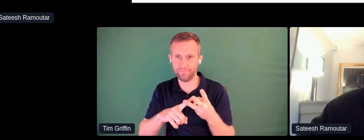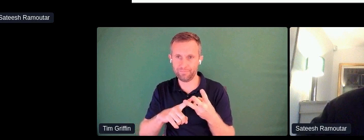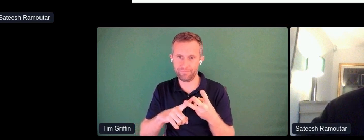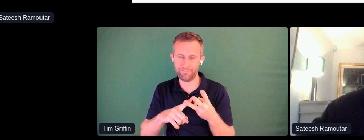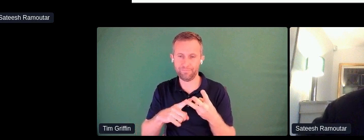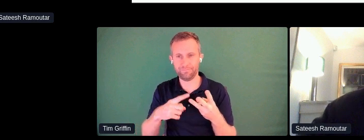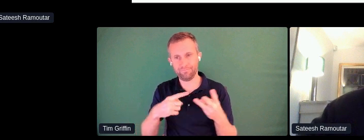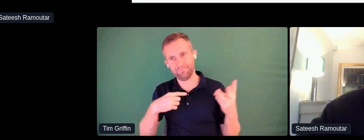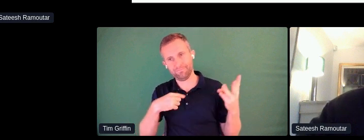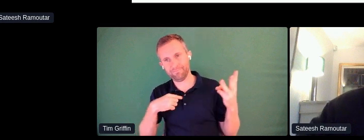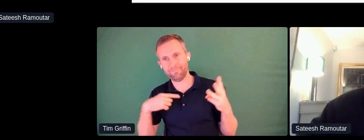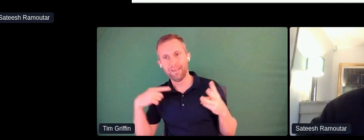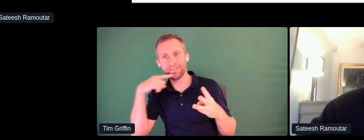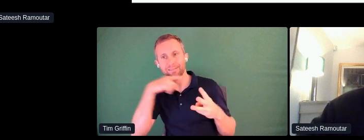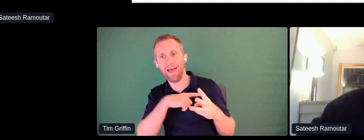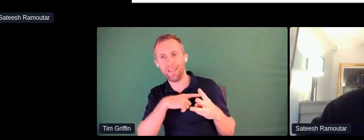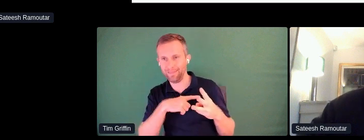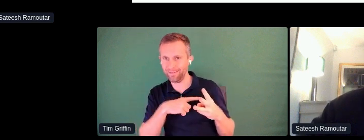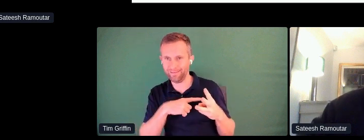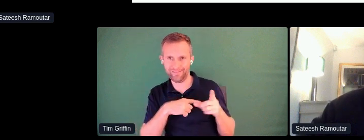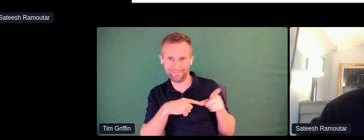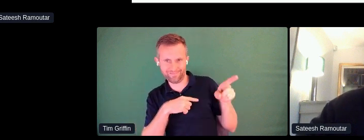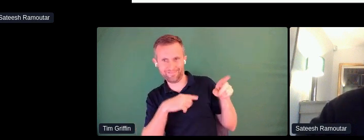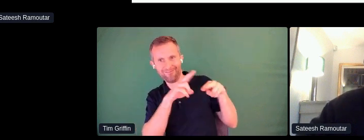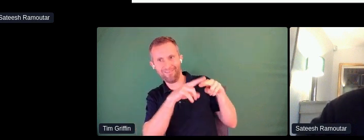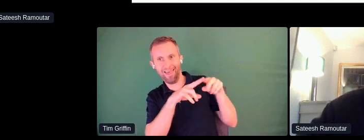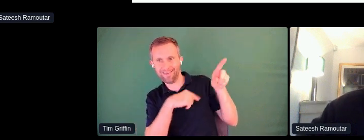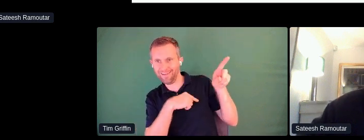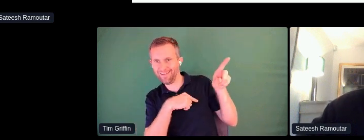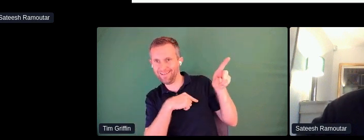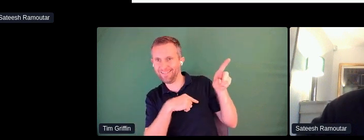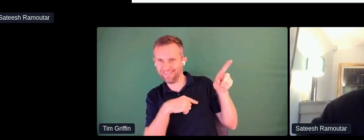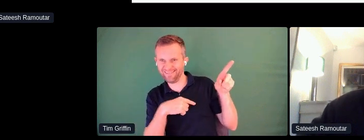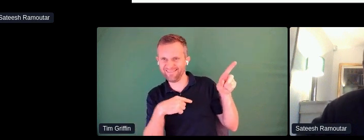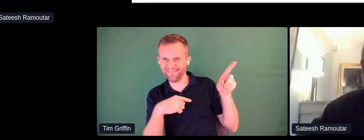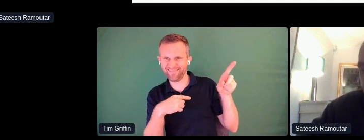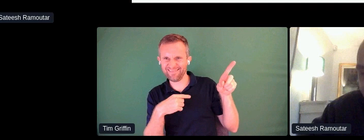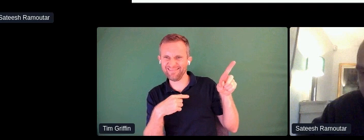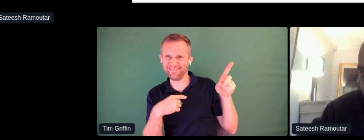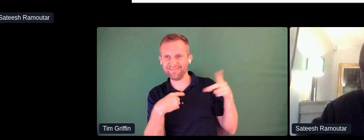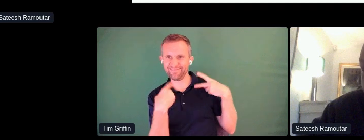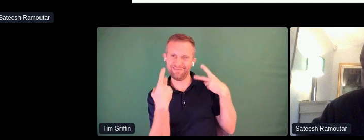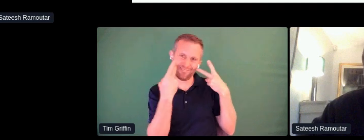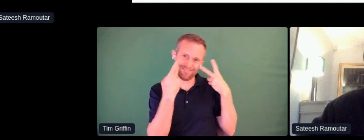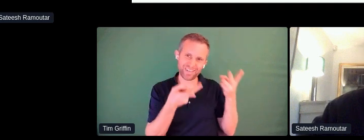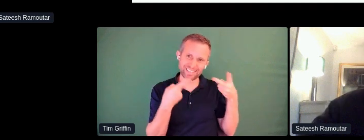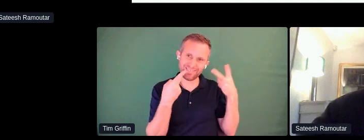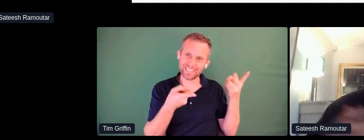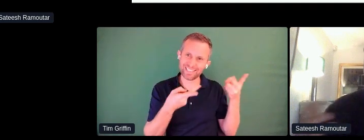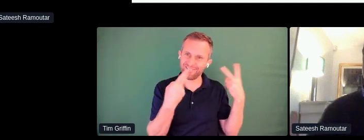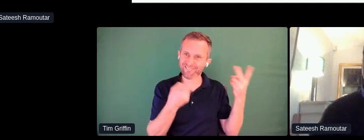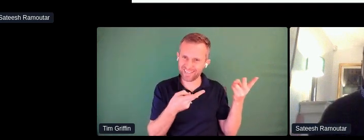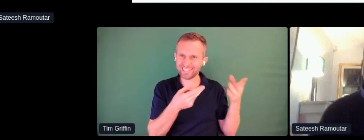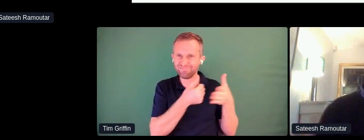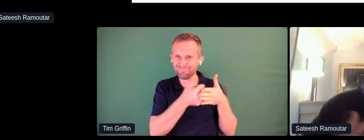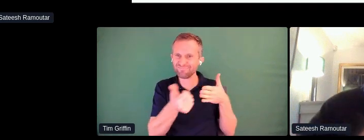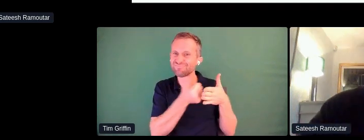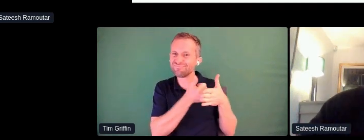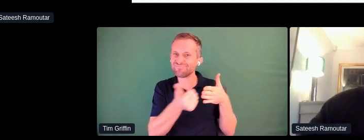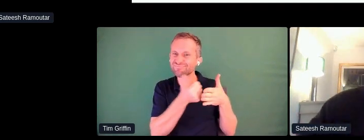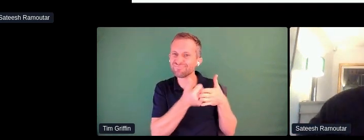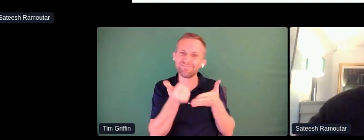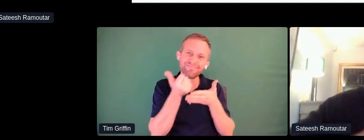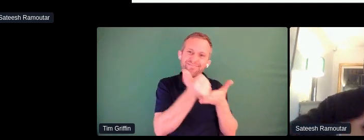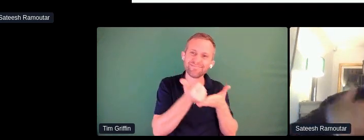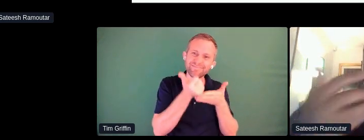was always there on hand and would go around to his house probably 2 or 3 times a week to help him. And that was the solution for a